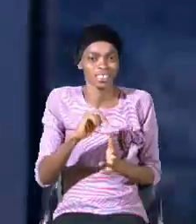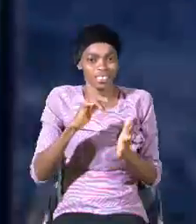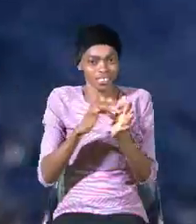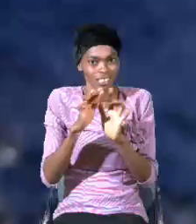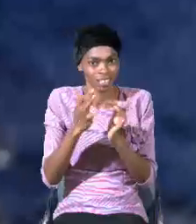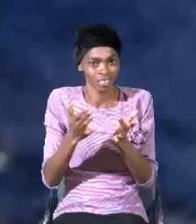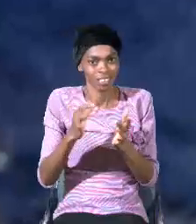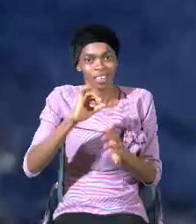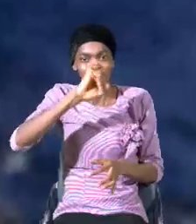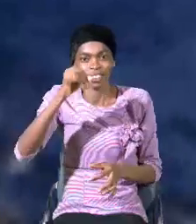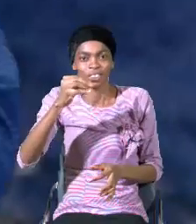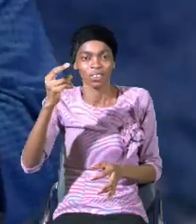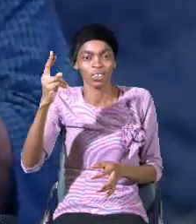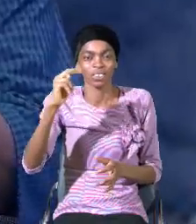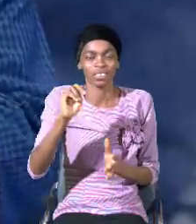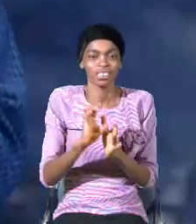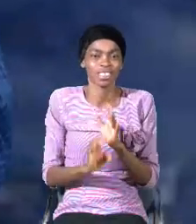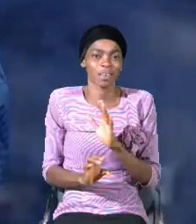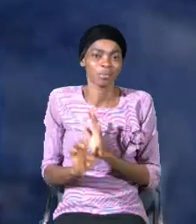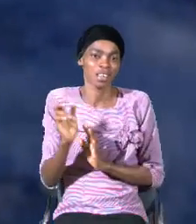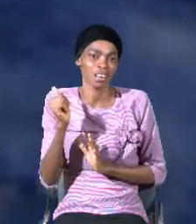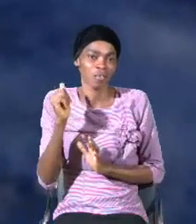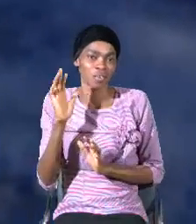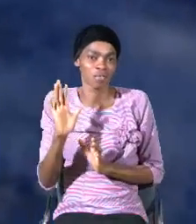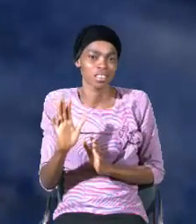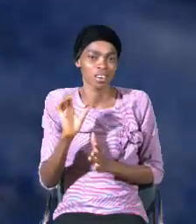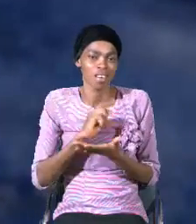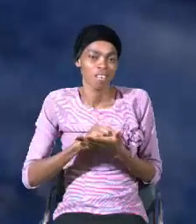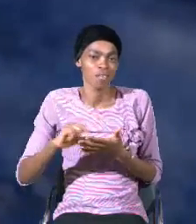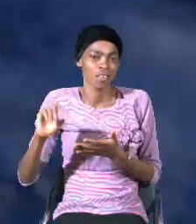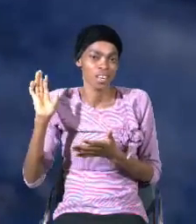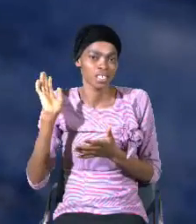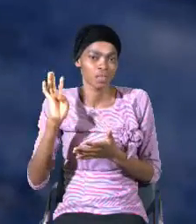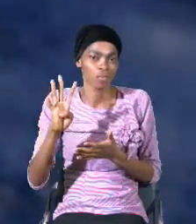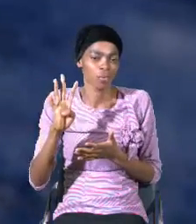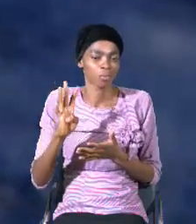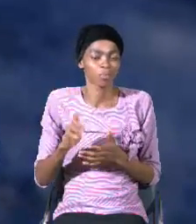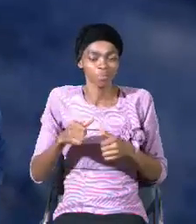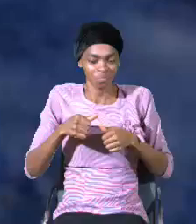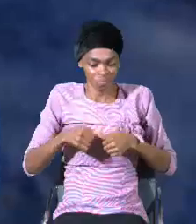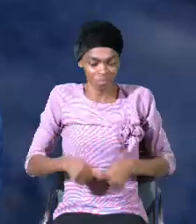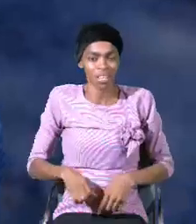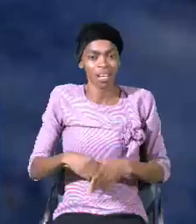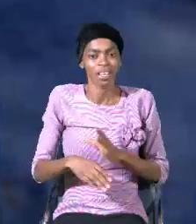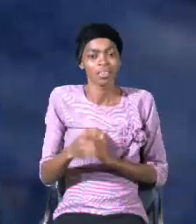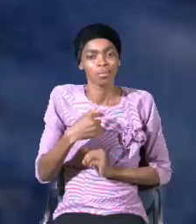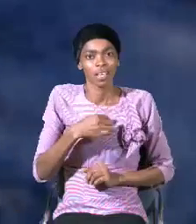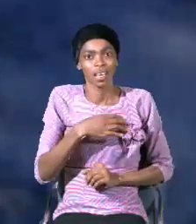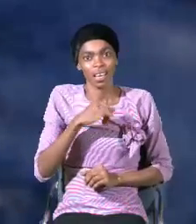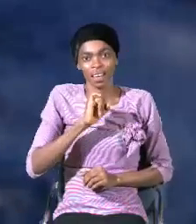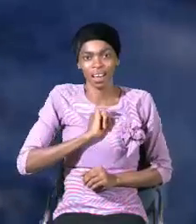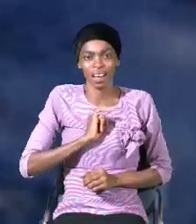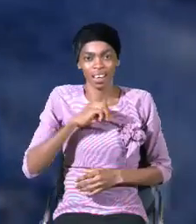Look at John. I'm looking at John chapter 15, verse 4. Abide in me and I in